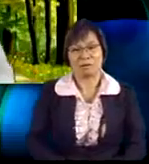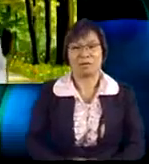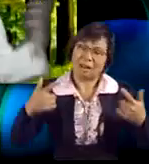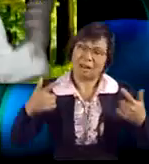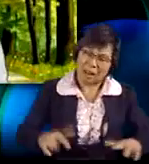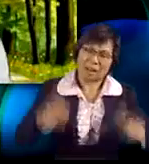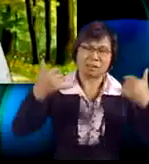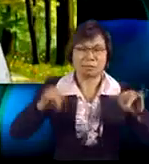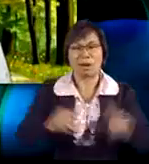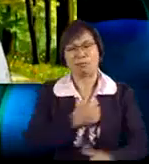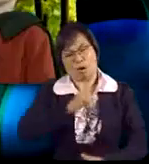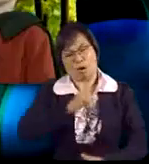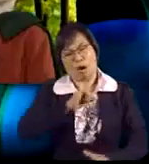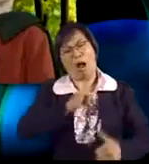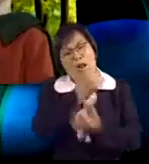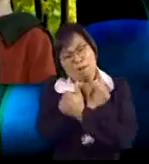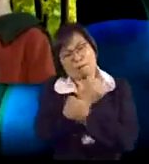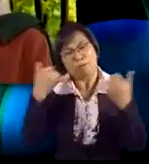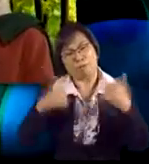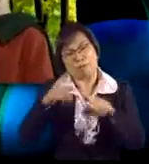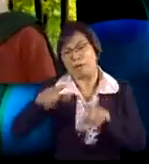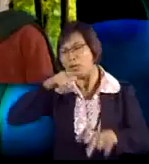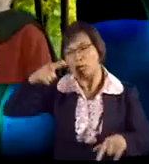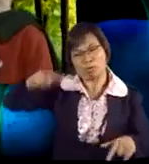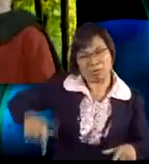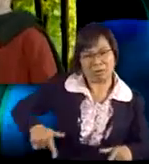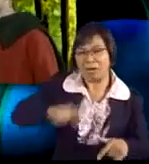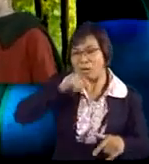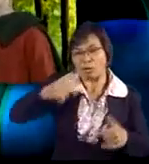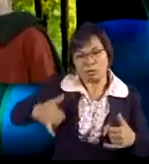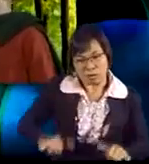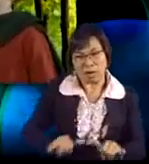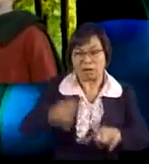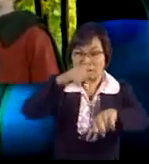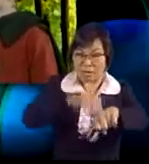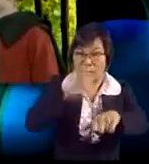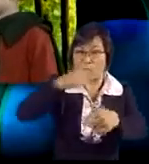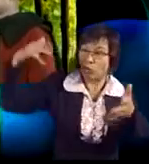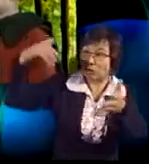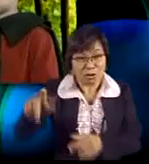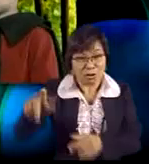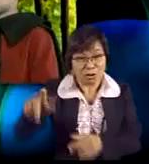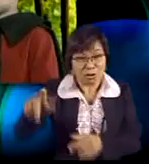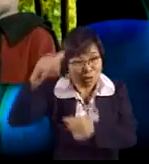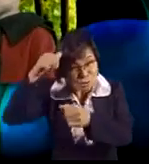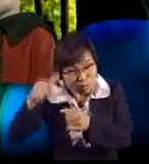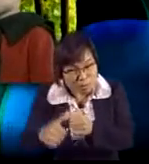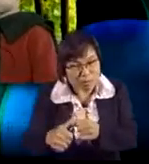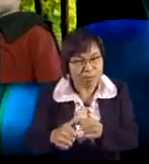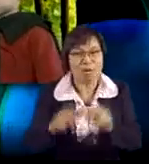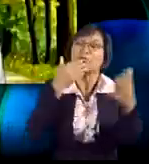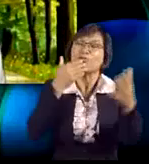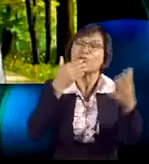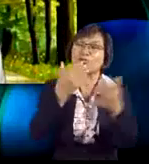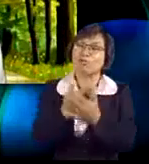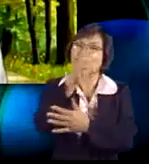Good. So let's play! I'm sorry, Melody. I would love to play, but not yet. This is a time